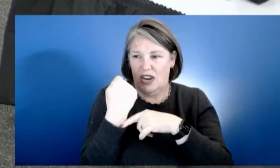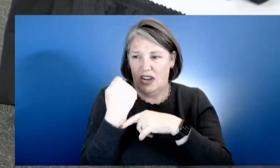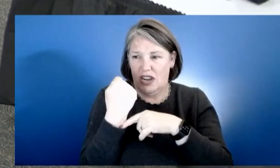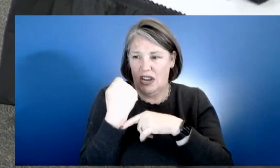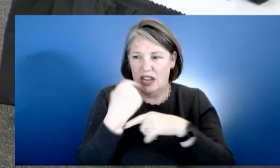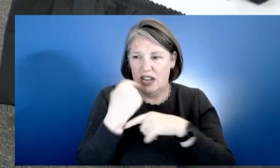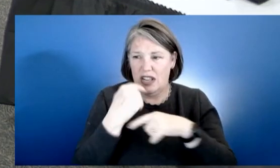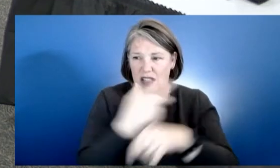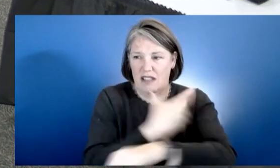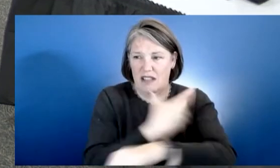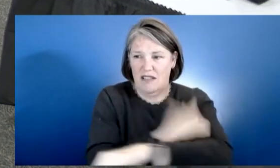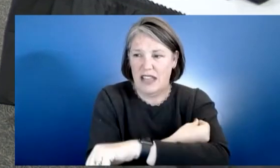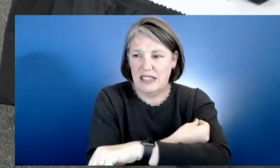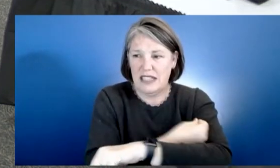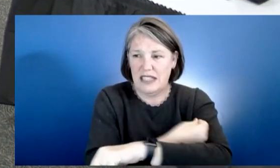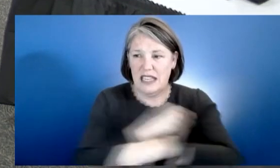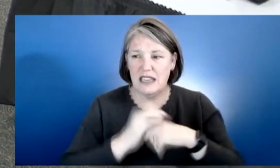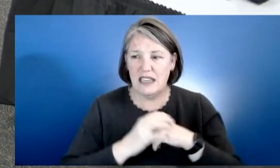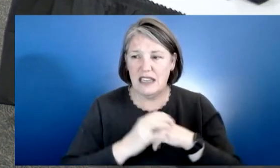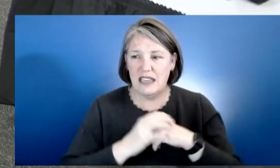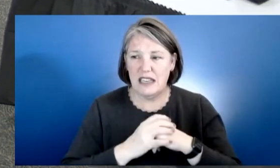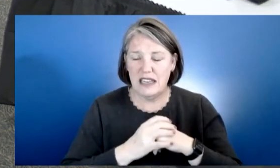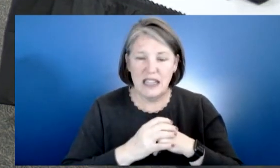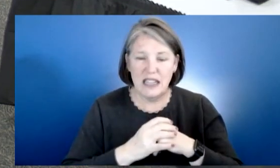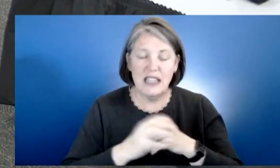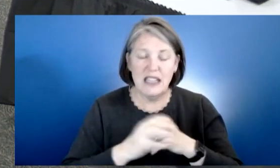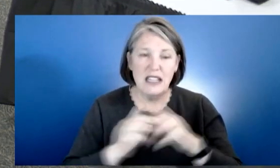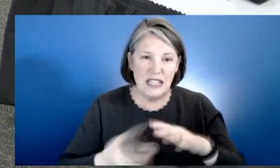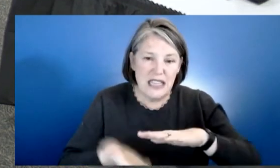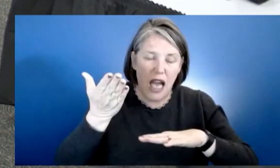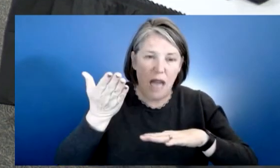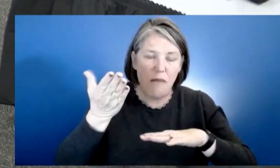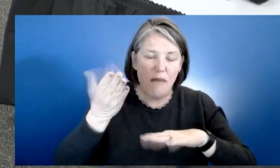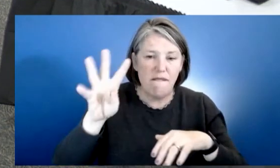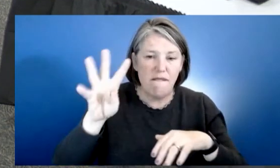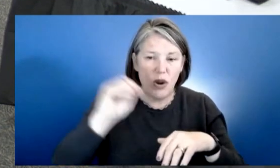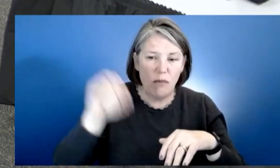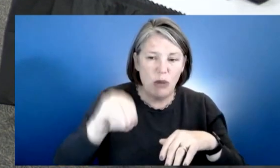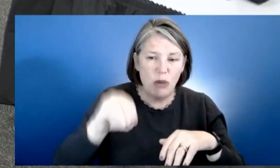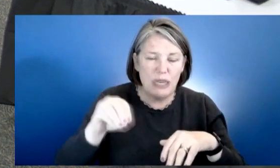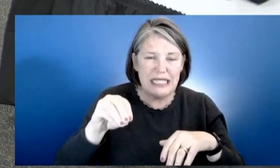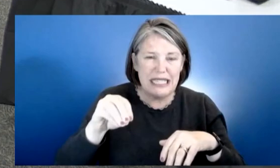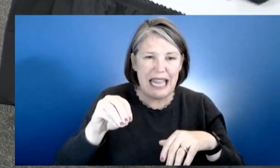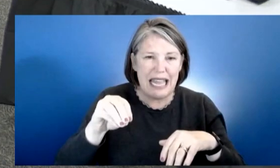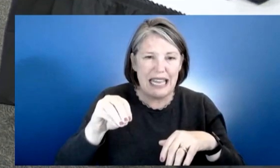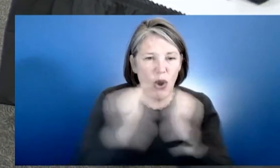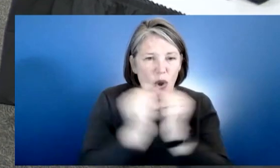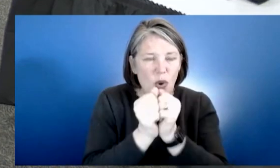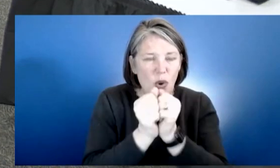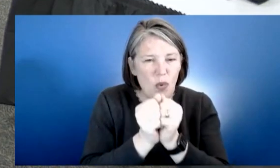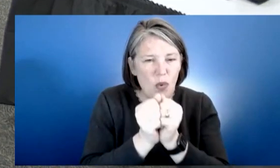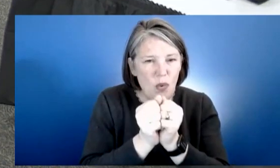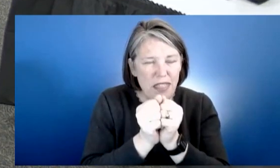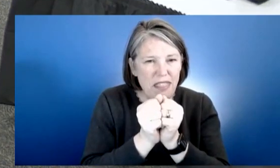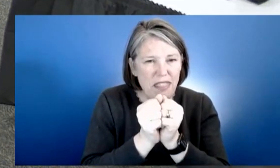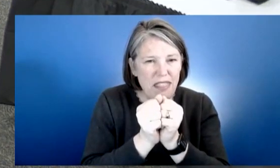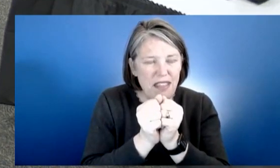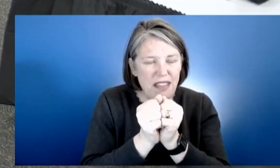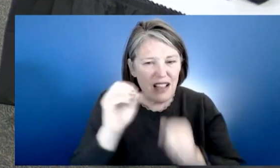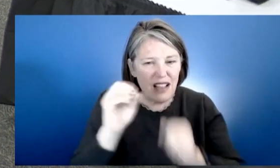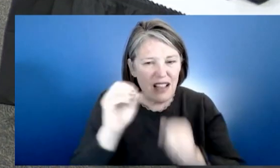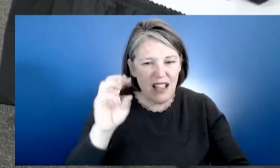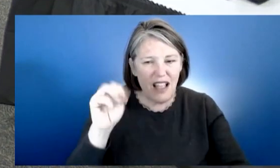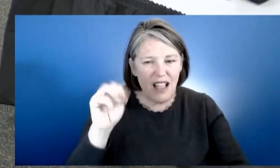death rates up 40% this past year, with a less, the Omicron being